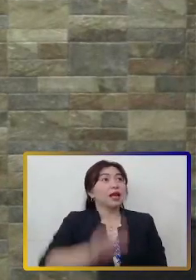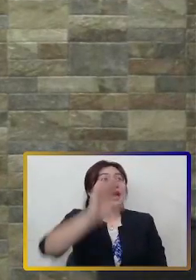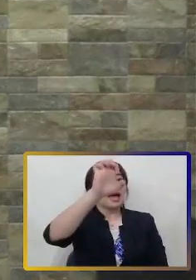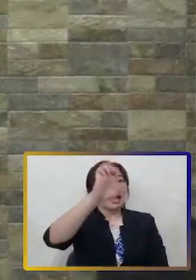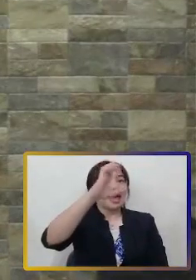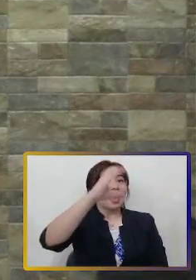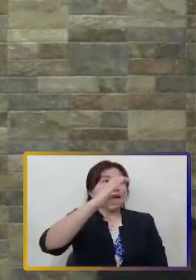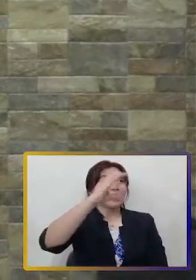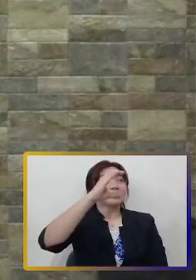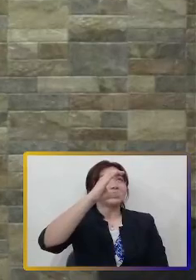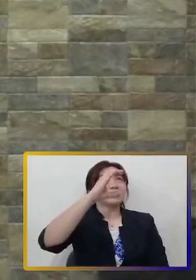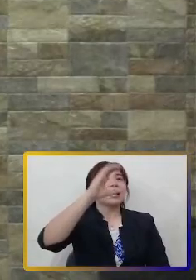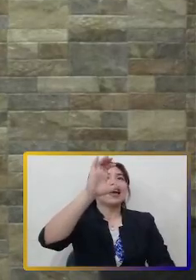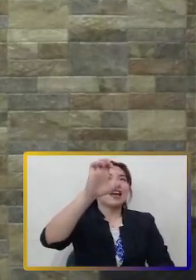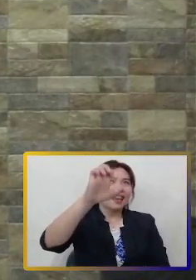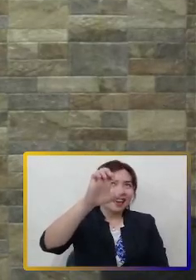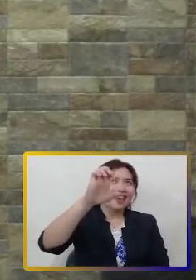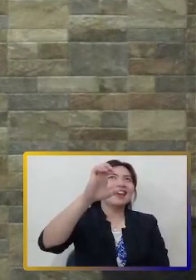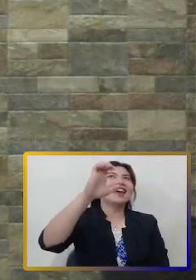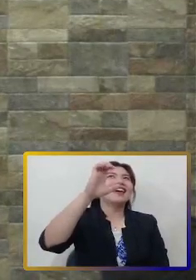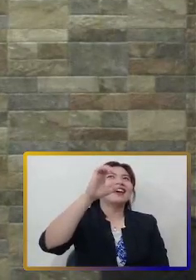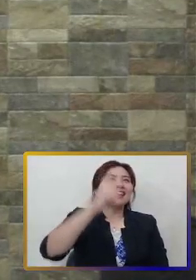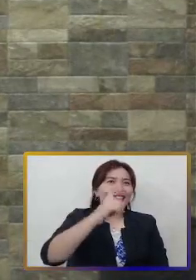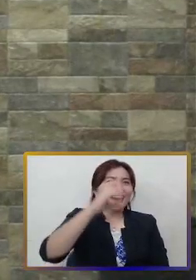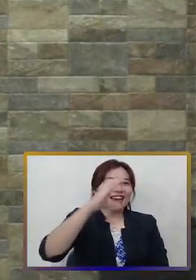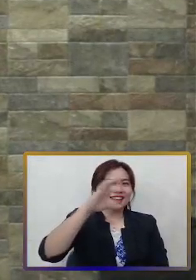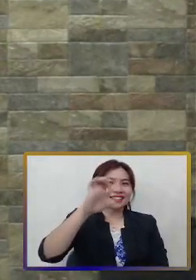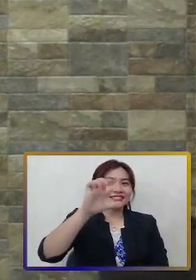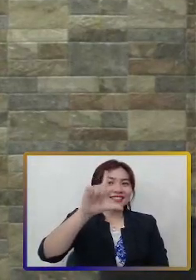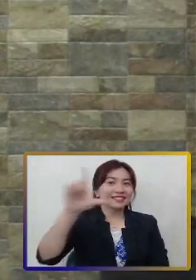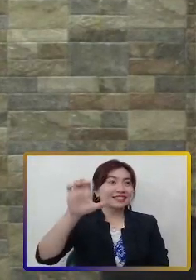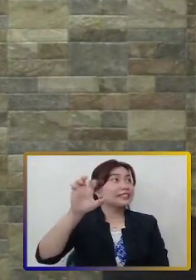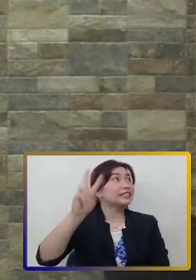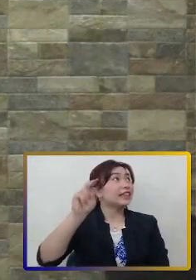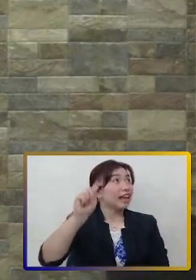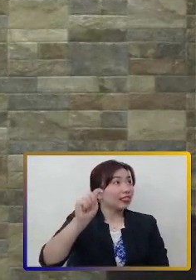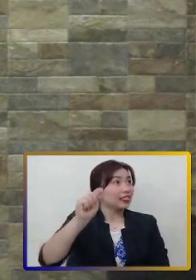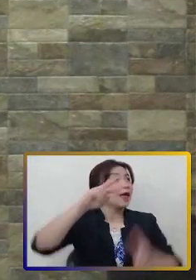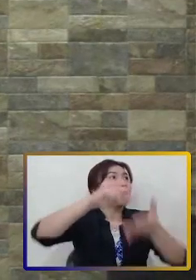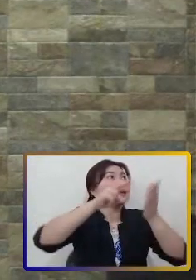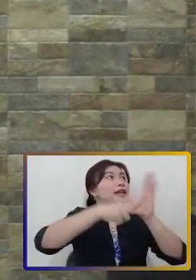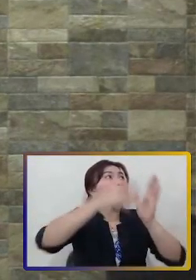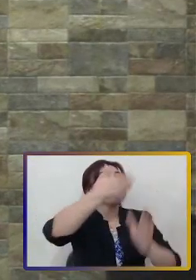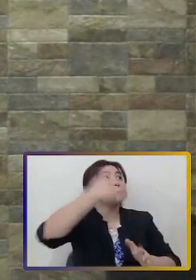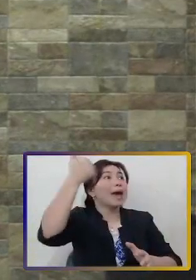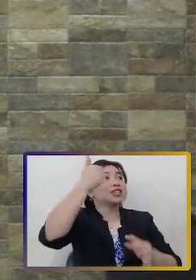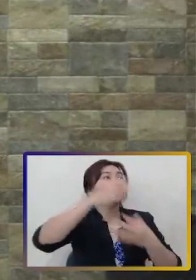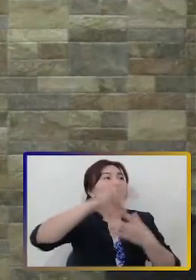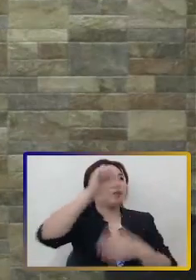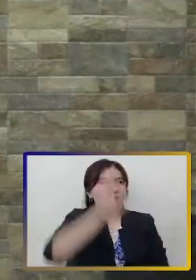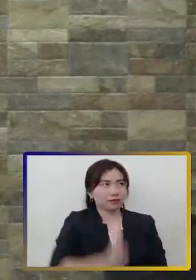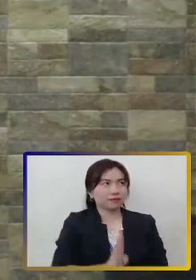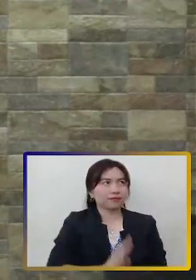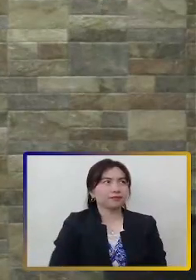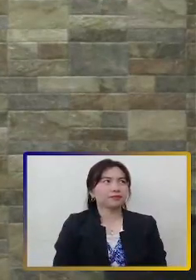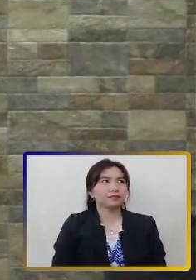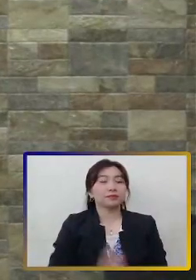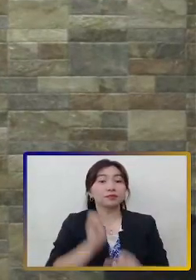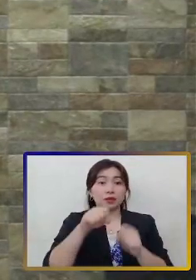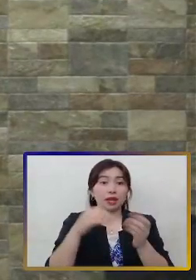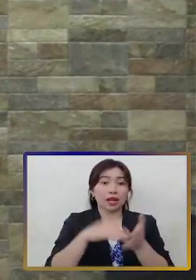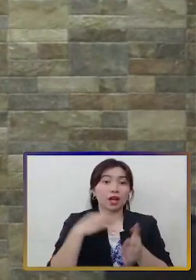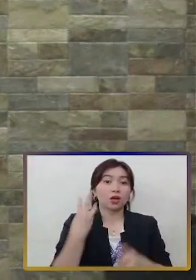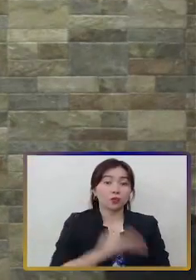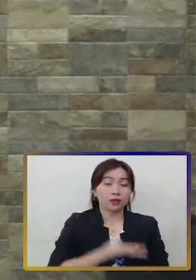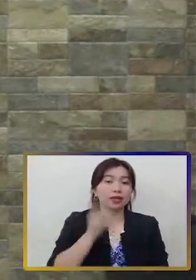Bakit po because madalas Naririnig na po natin sa pulpit po na ito that we have to remind ourselves and we always have to put it in our